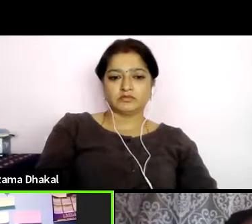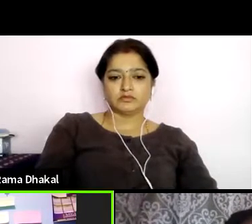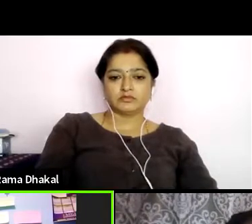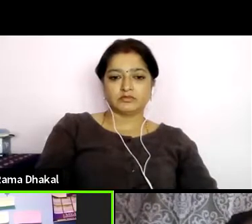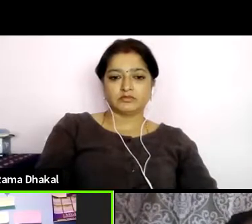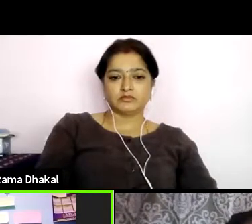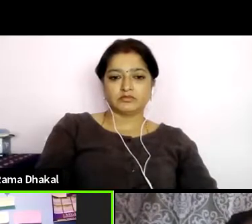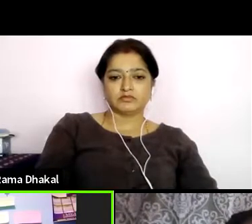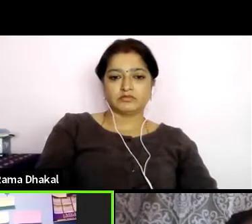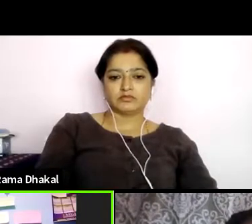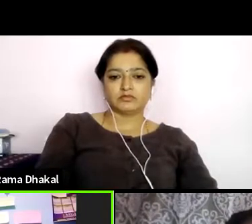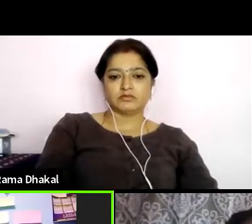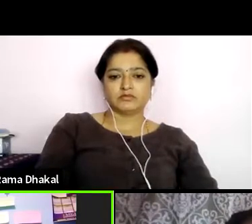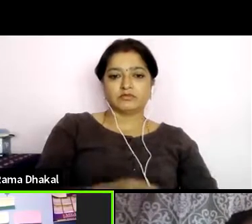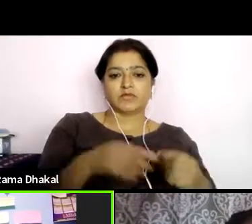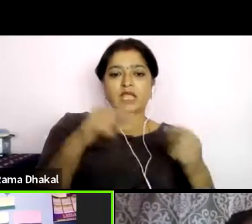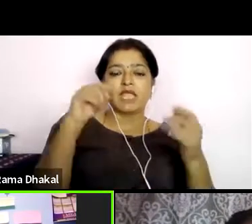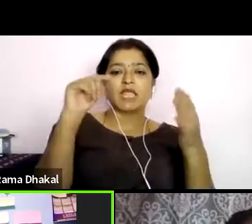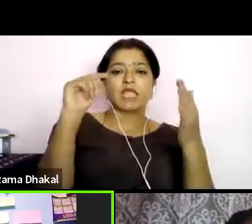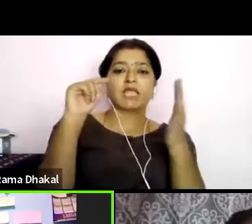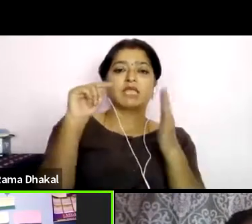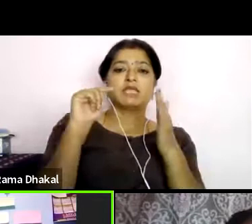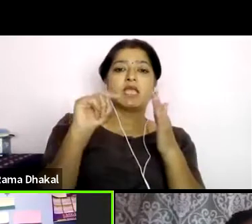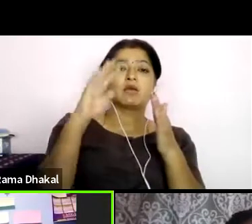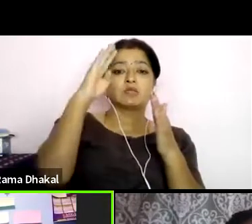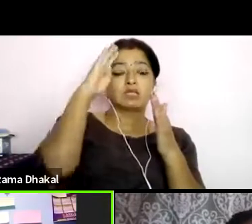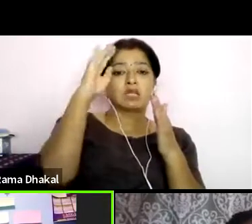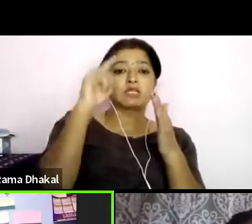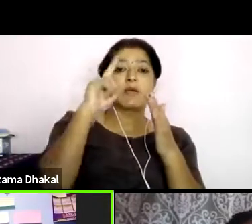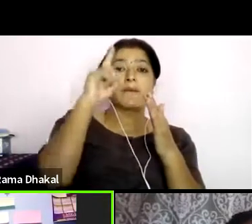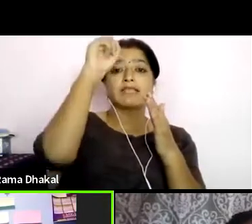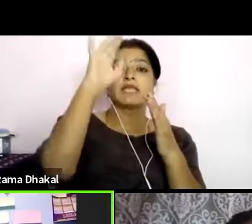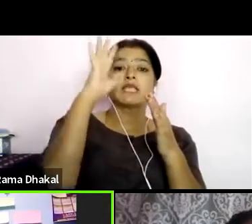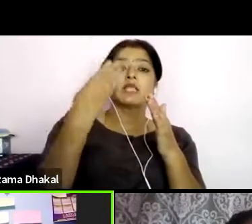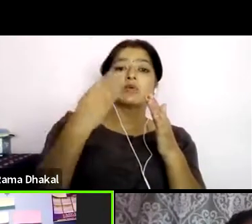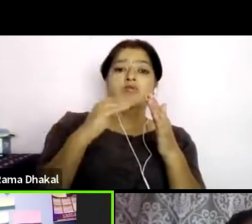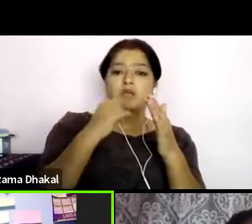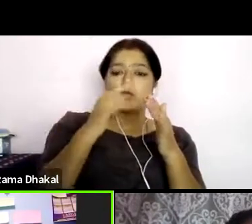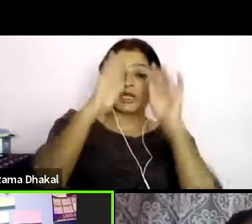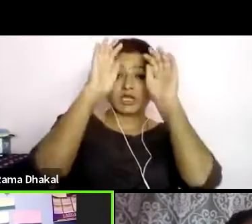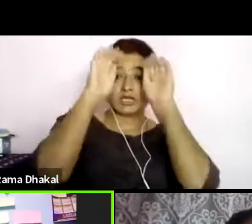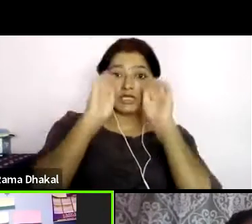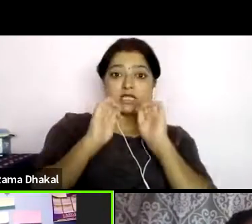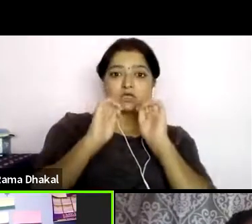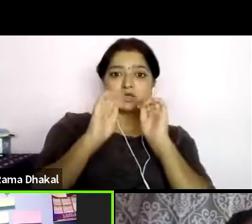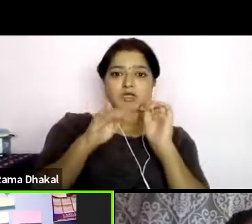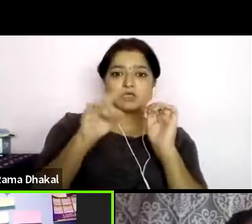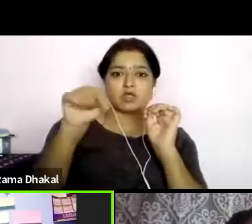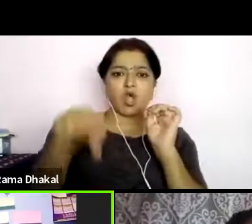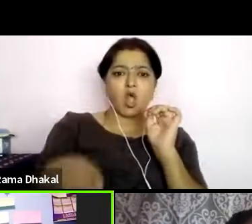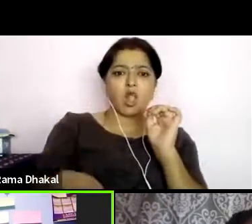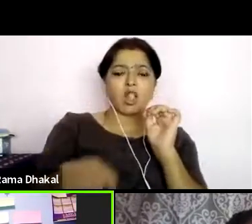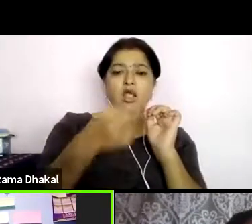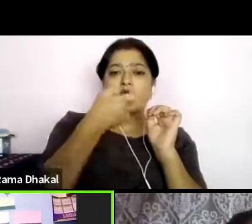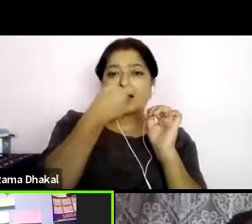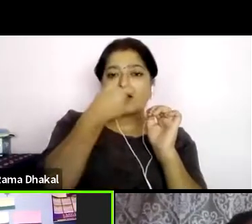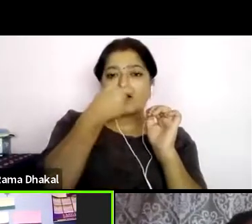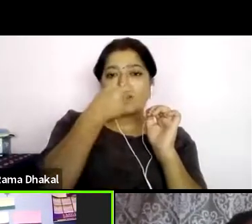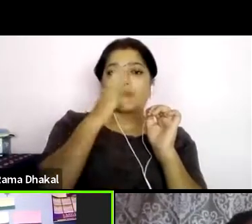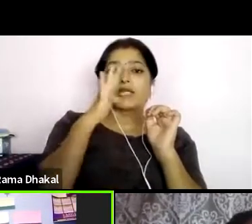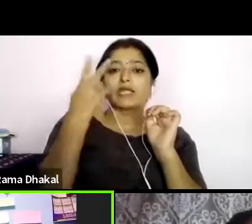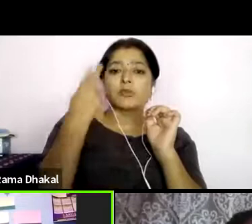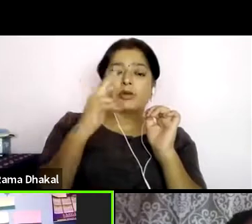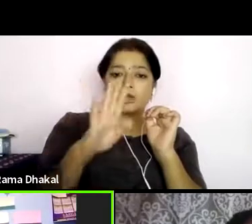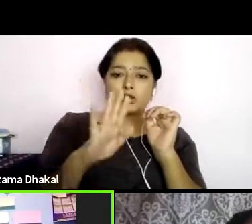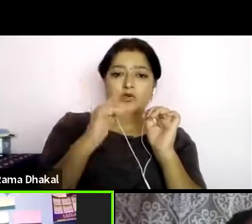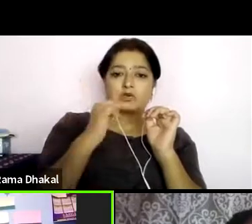a lot of persistence and pushing to be able to lead the voices of the people right up there. So while we